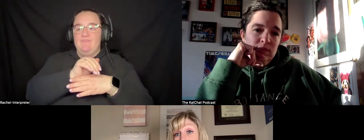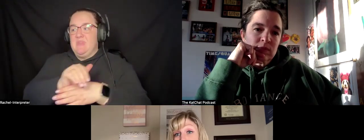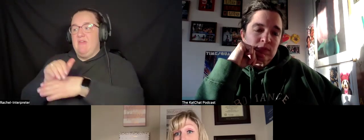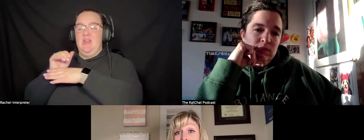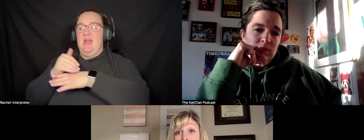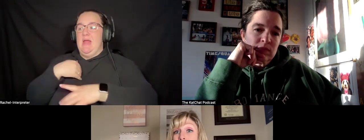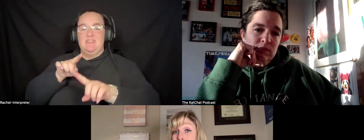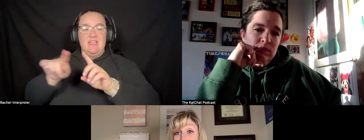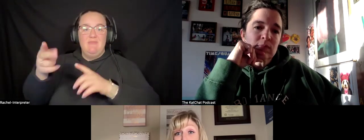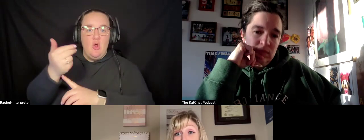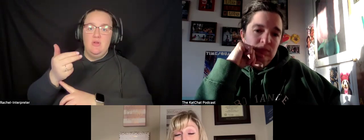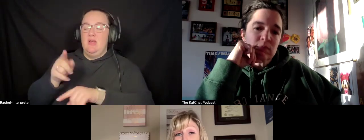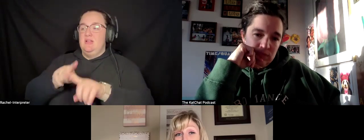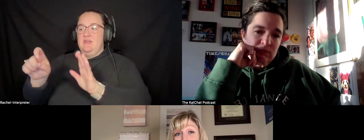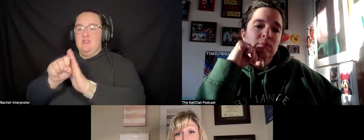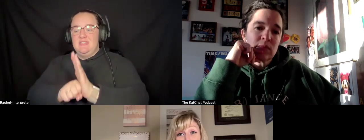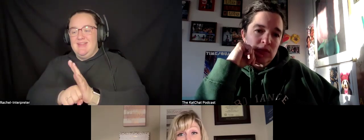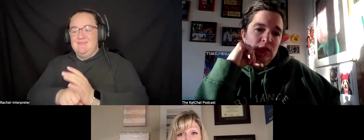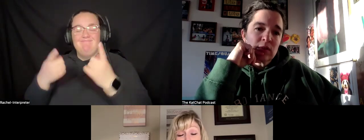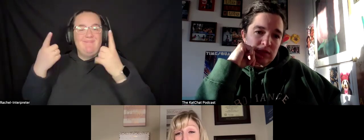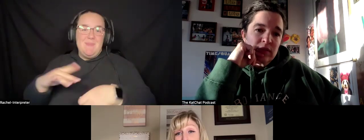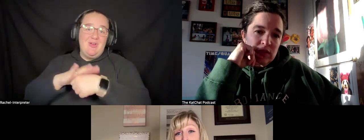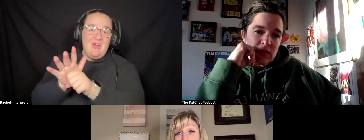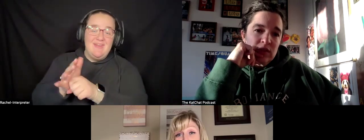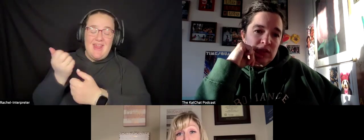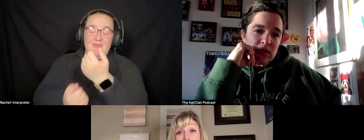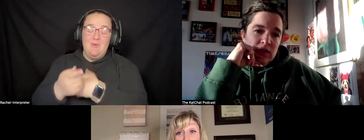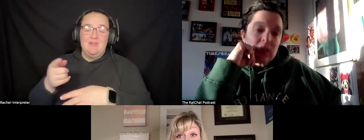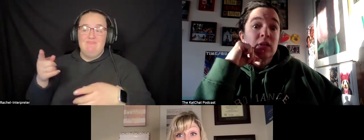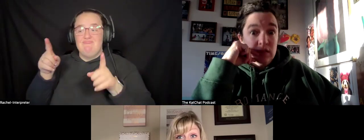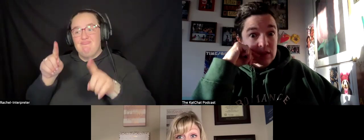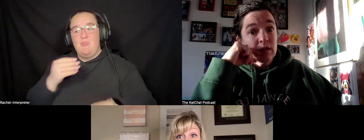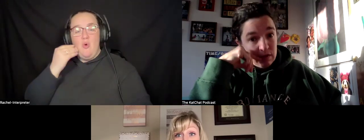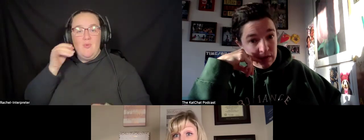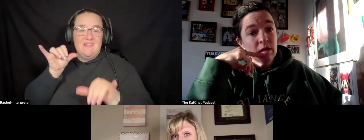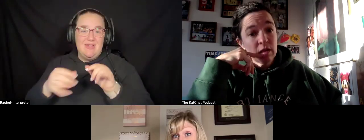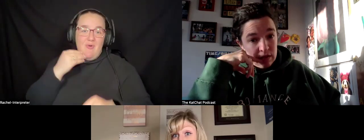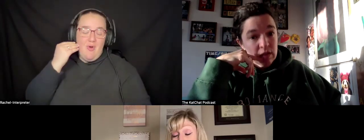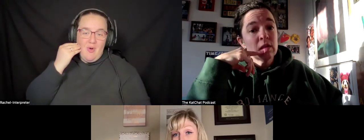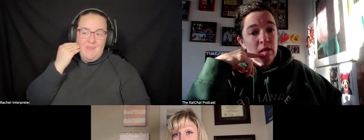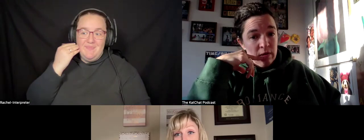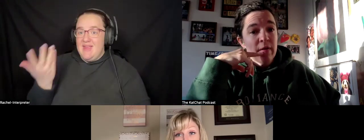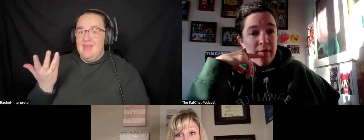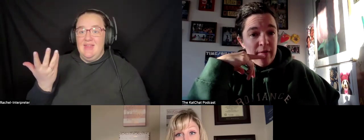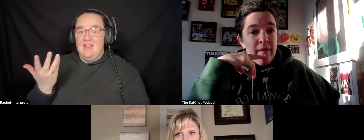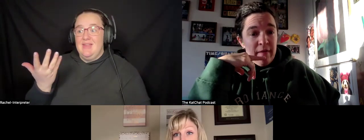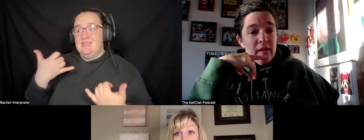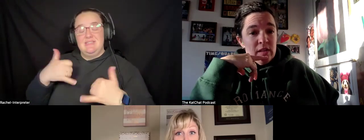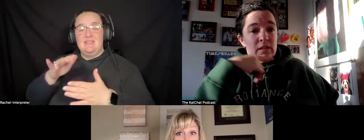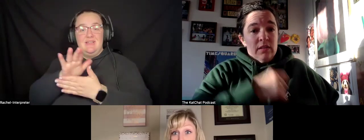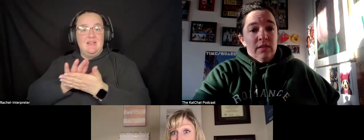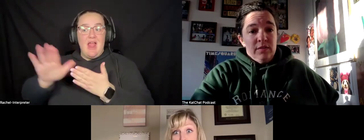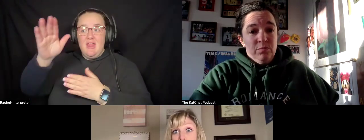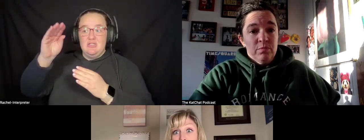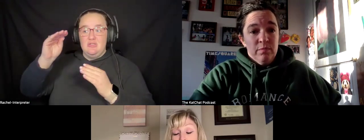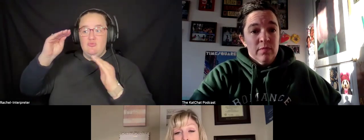that I cover. COVID happened and everybody was at home. And then kind of from there, the way even colleges and professors are,